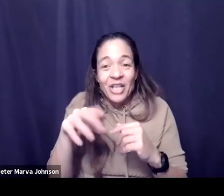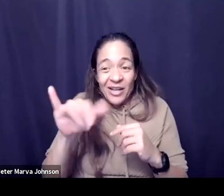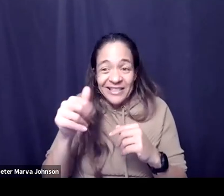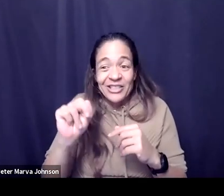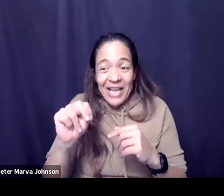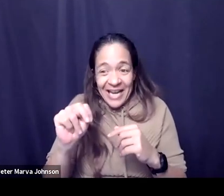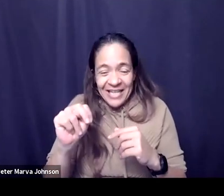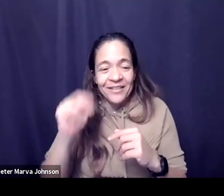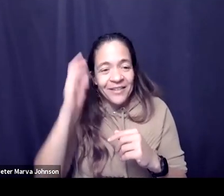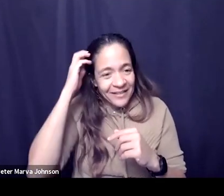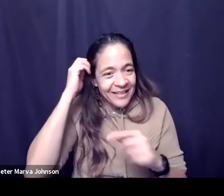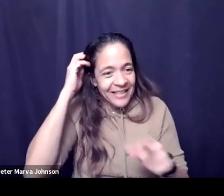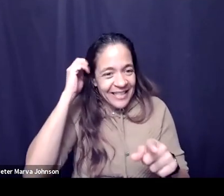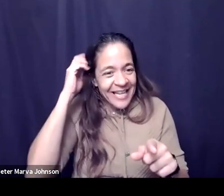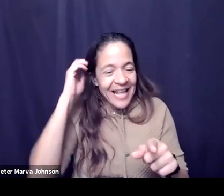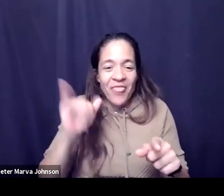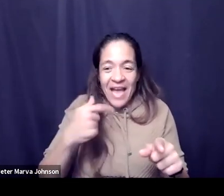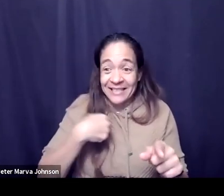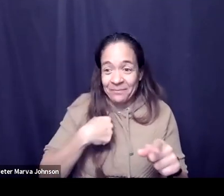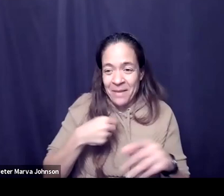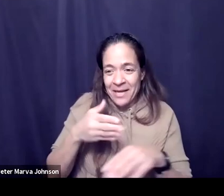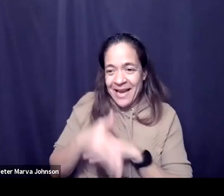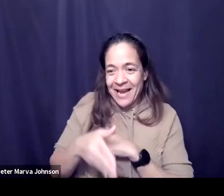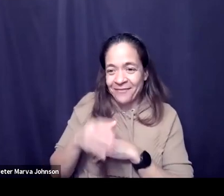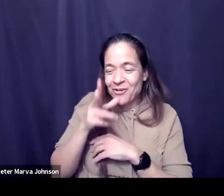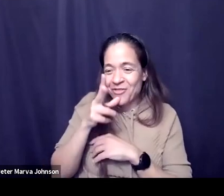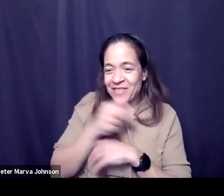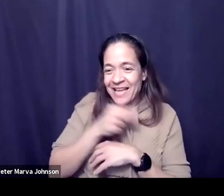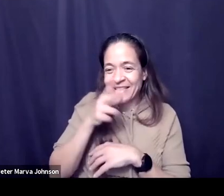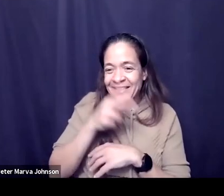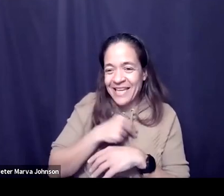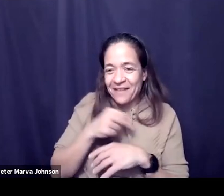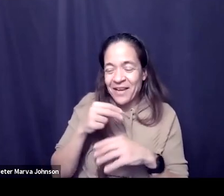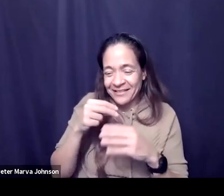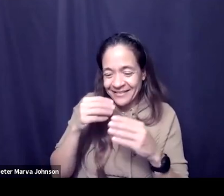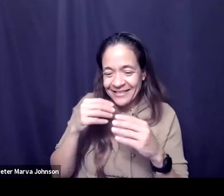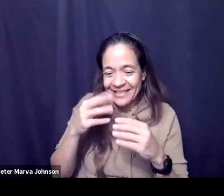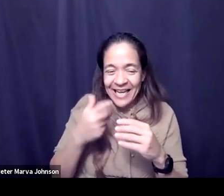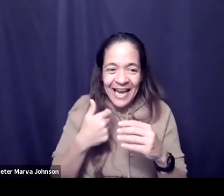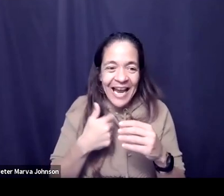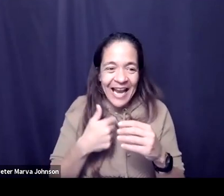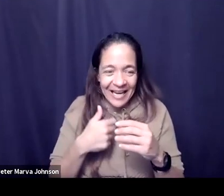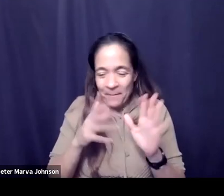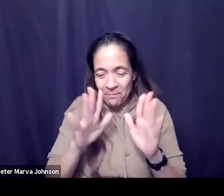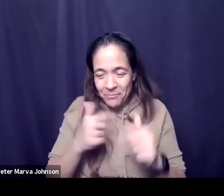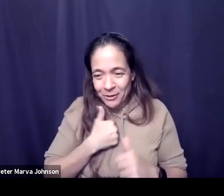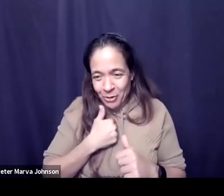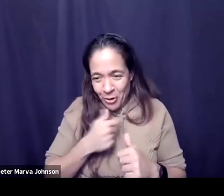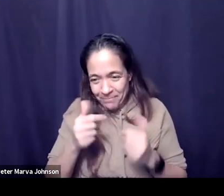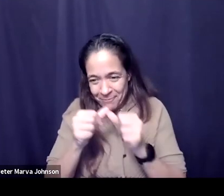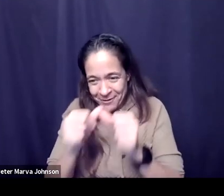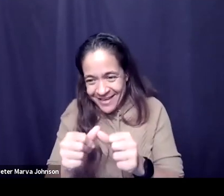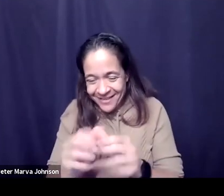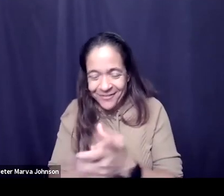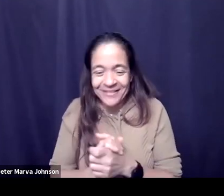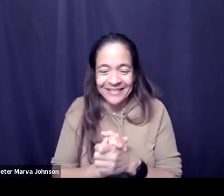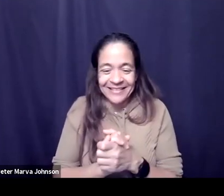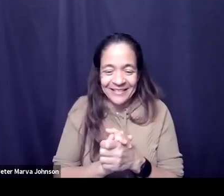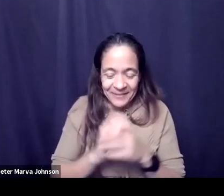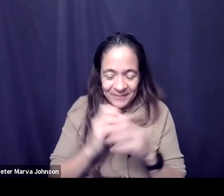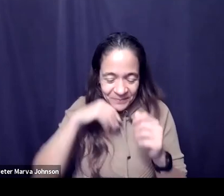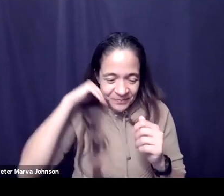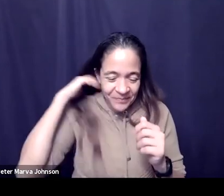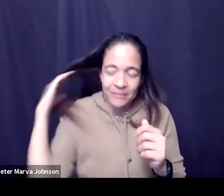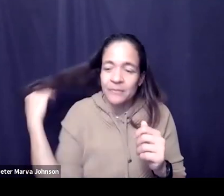at thanksgiving dinner that you've described me i was i was roasted more than the turkey please continue knowing we